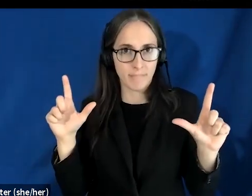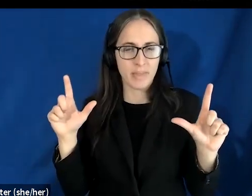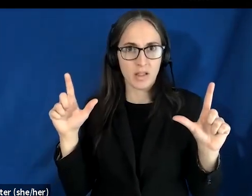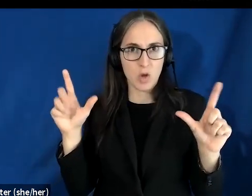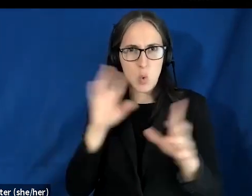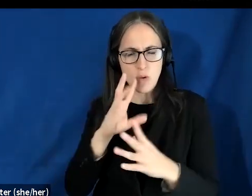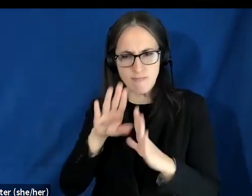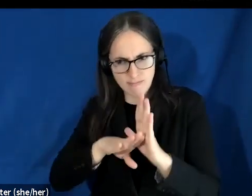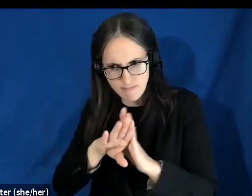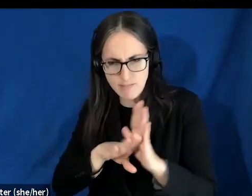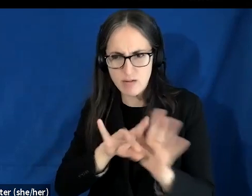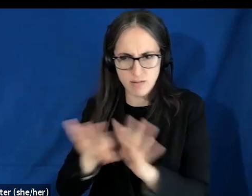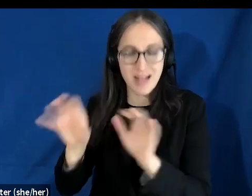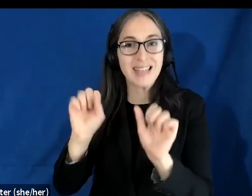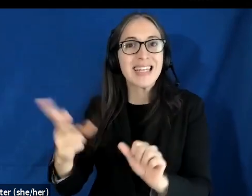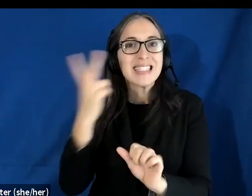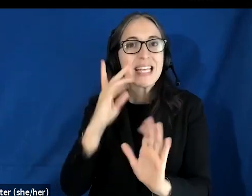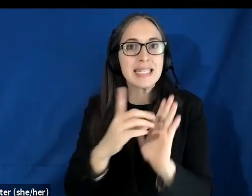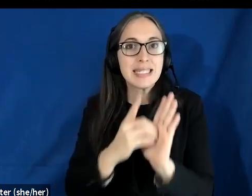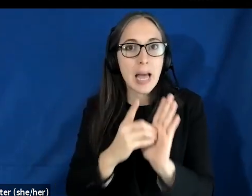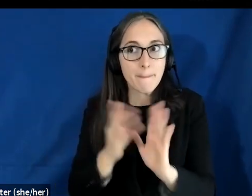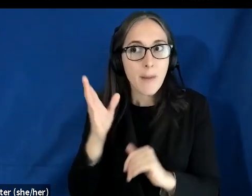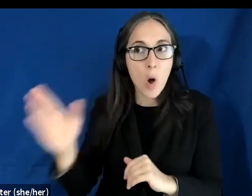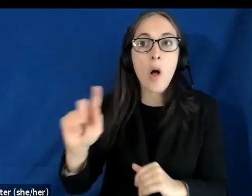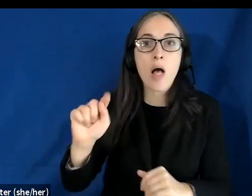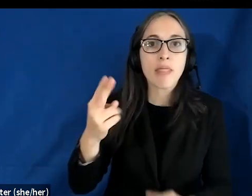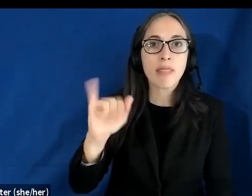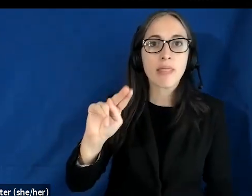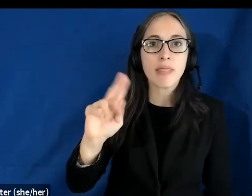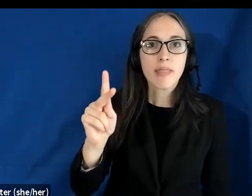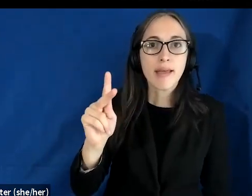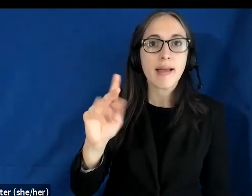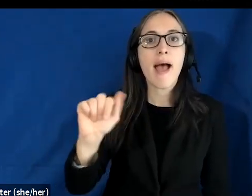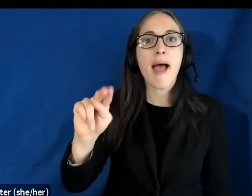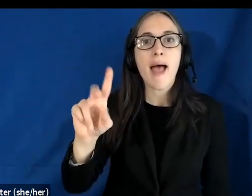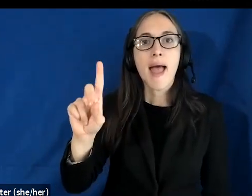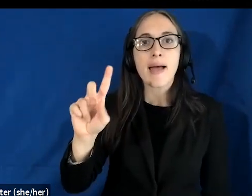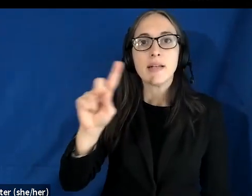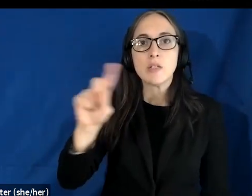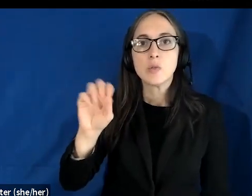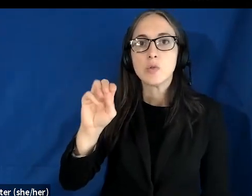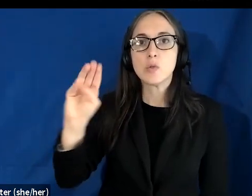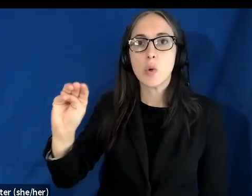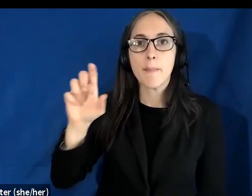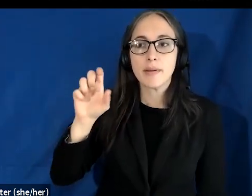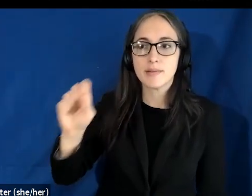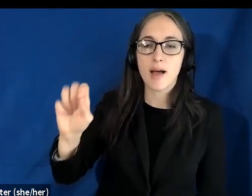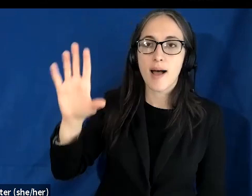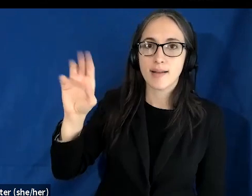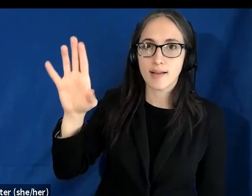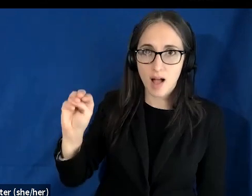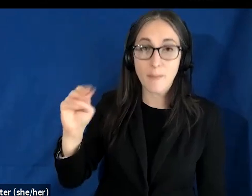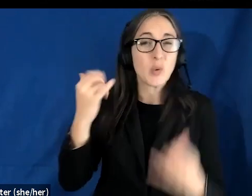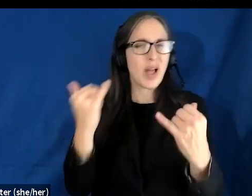at thinkandzoom.com. So right now it's still very early stage, but in the future, what we actually want to achieve